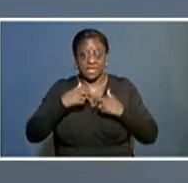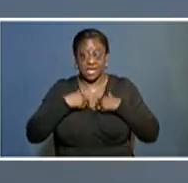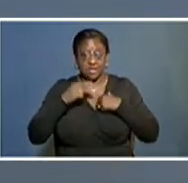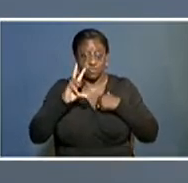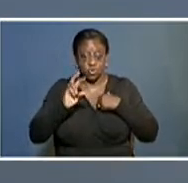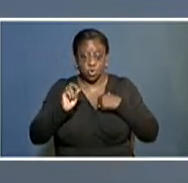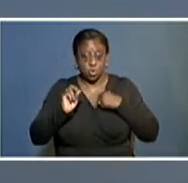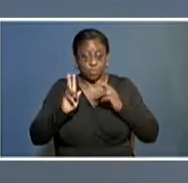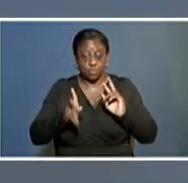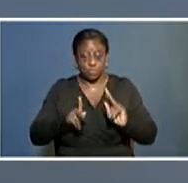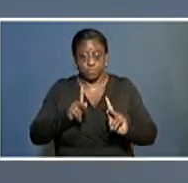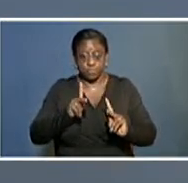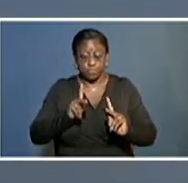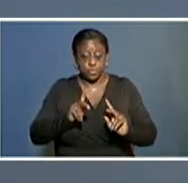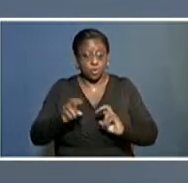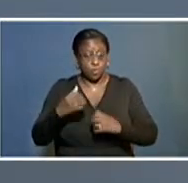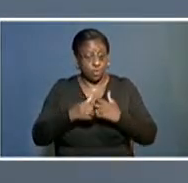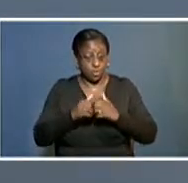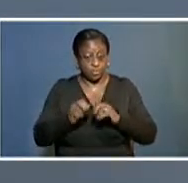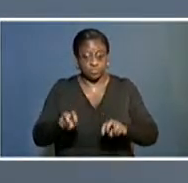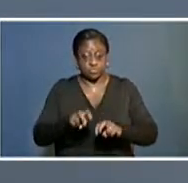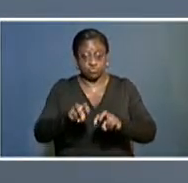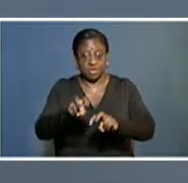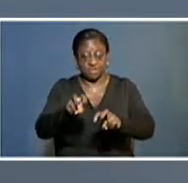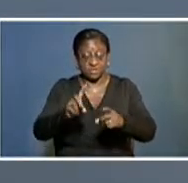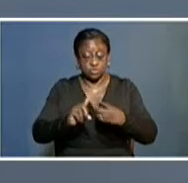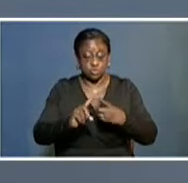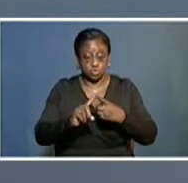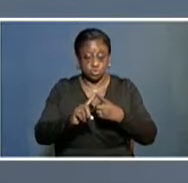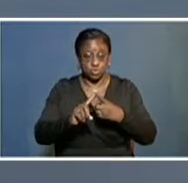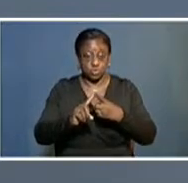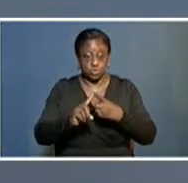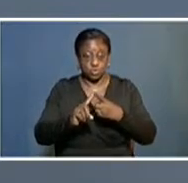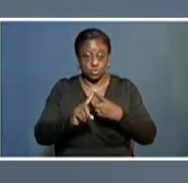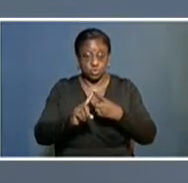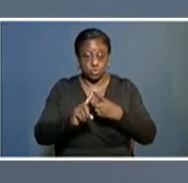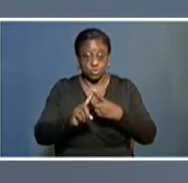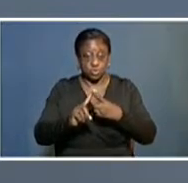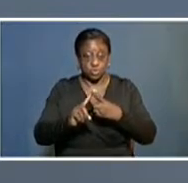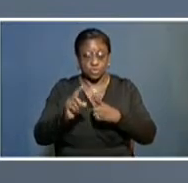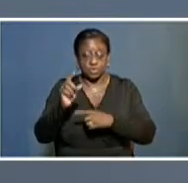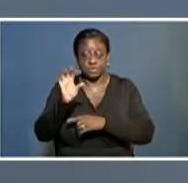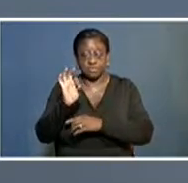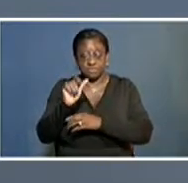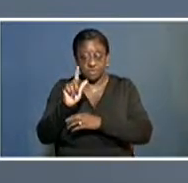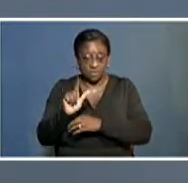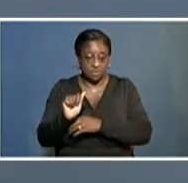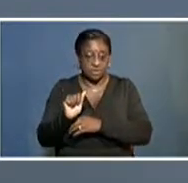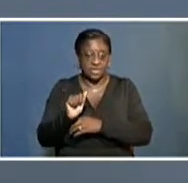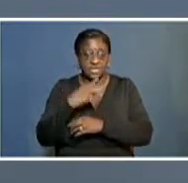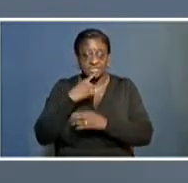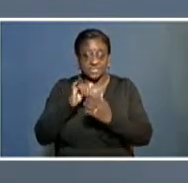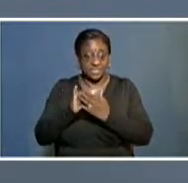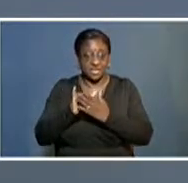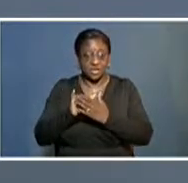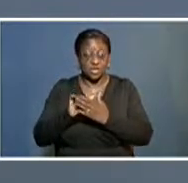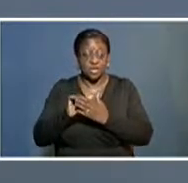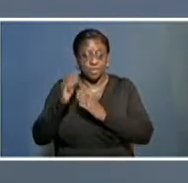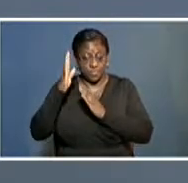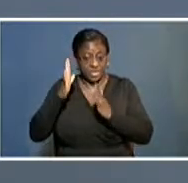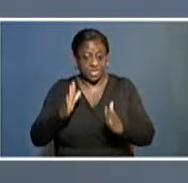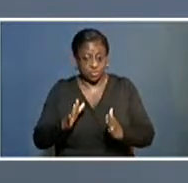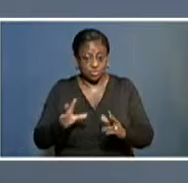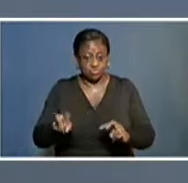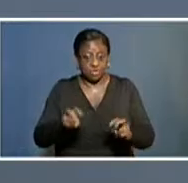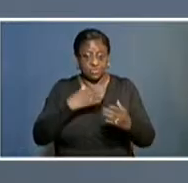traveling to the United States. It's a very enjoyable place to actually work because of that. Bahamians are good travelers, and it makes our lives a